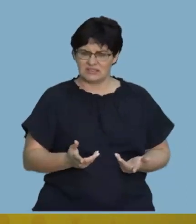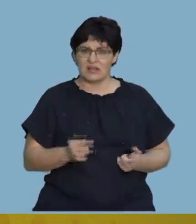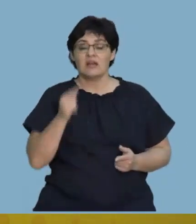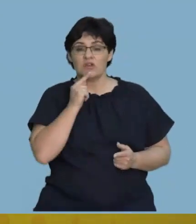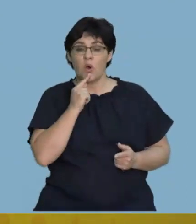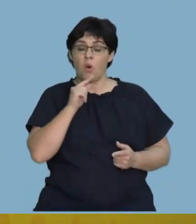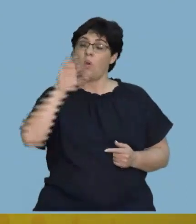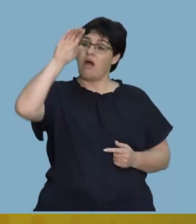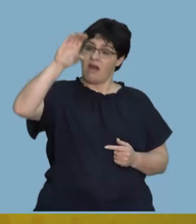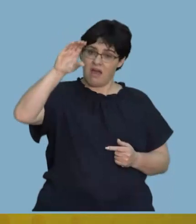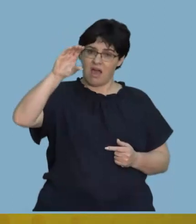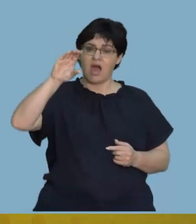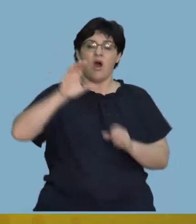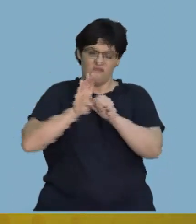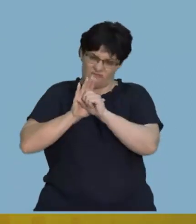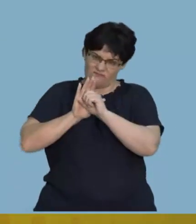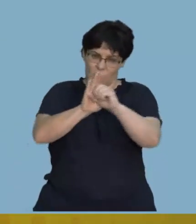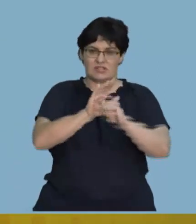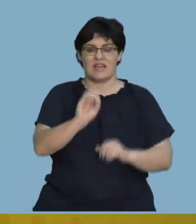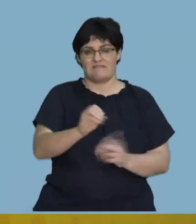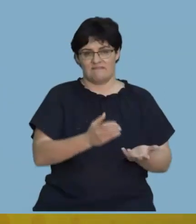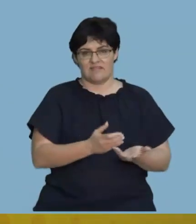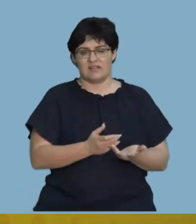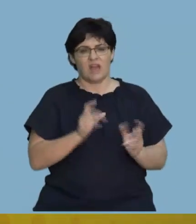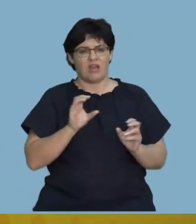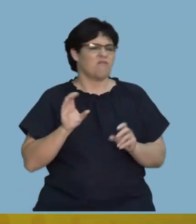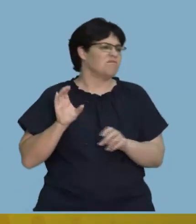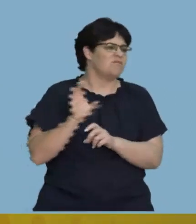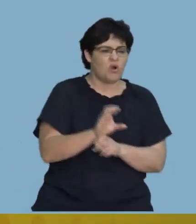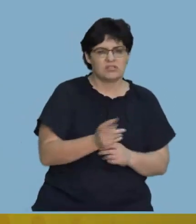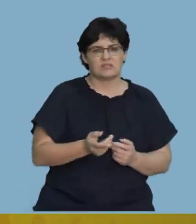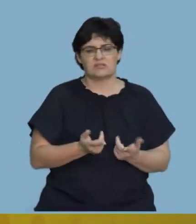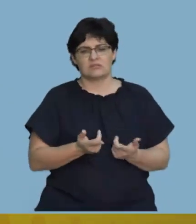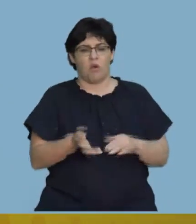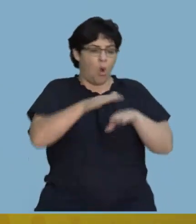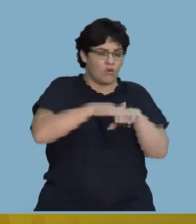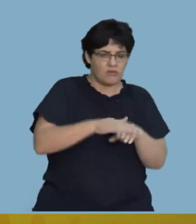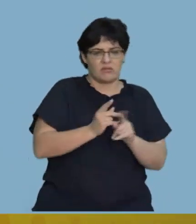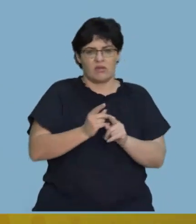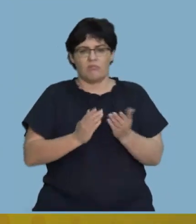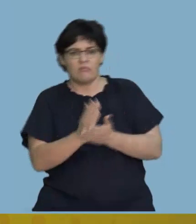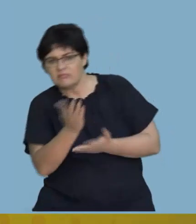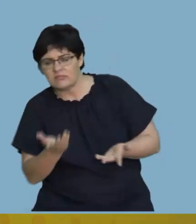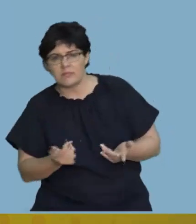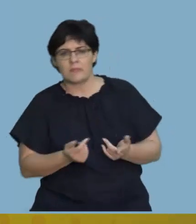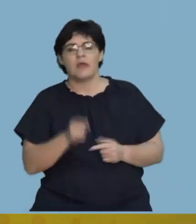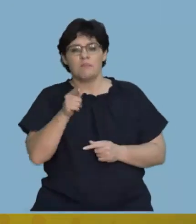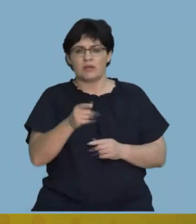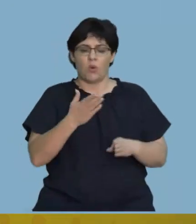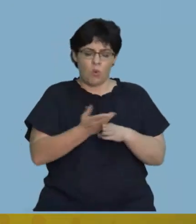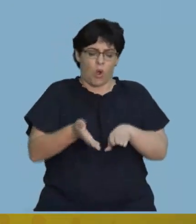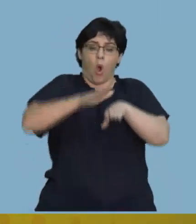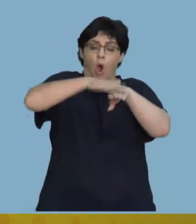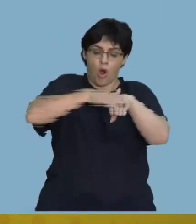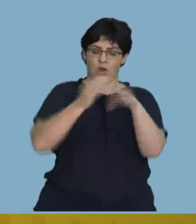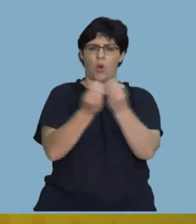something on an object. So we always talk about forces in terms of on, by, but in the context of work, what does work on an object